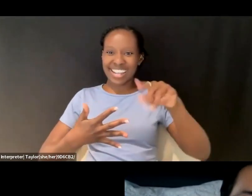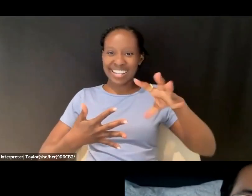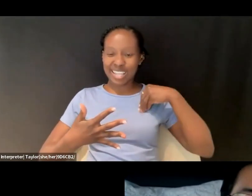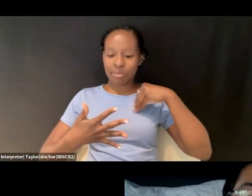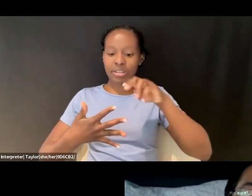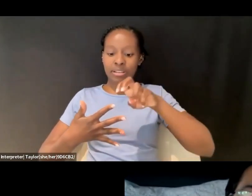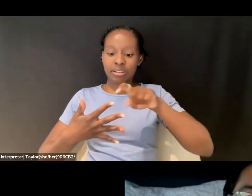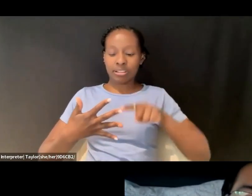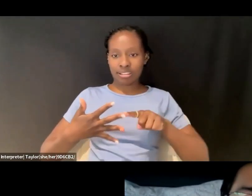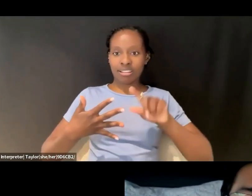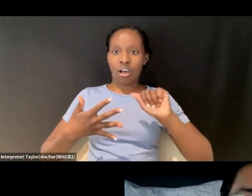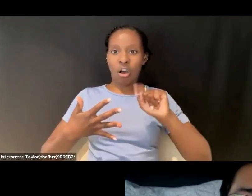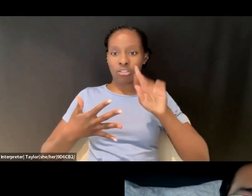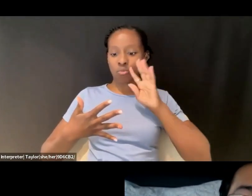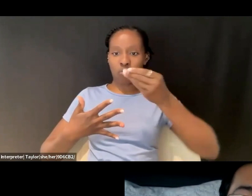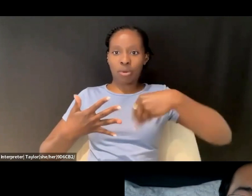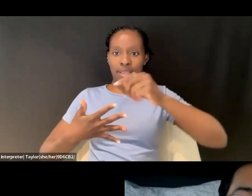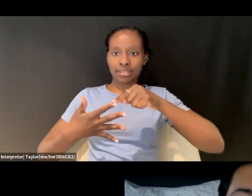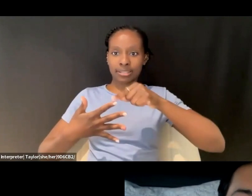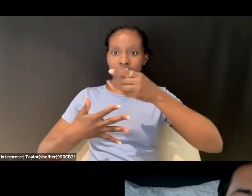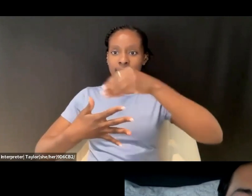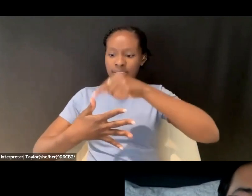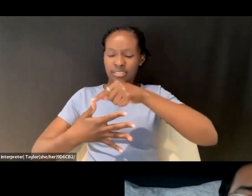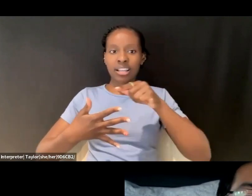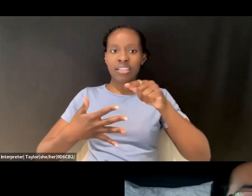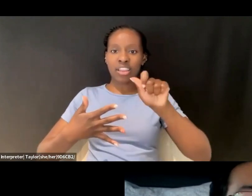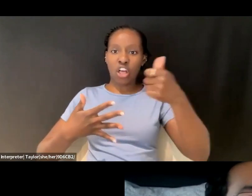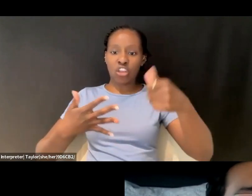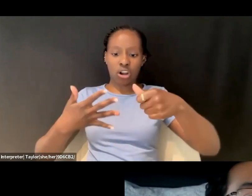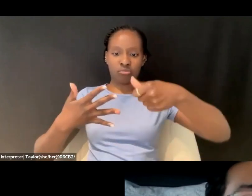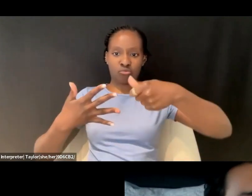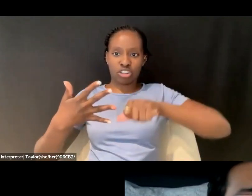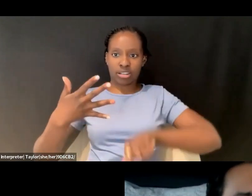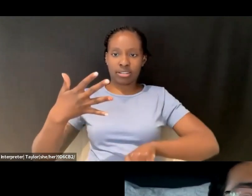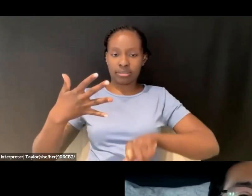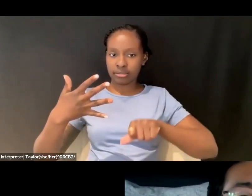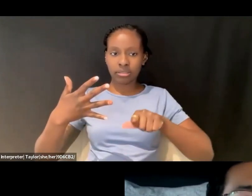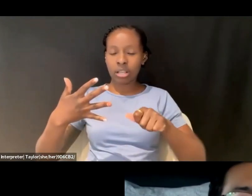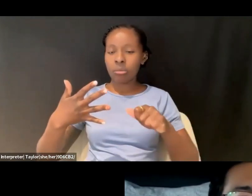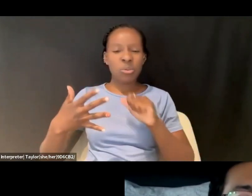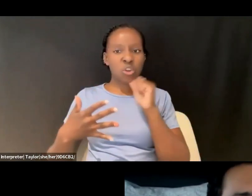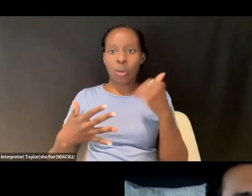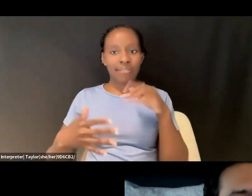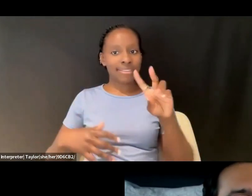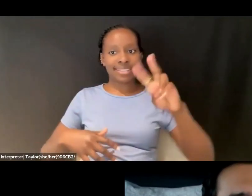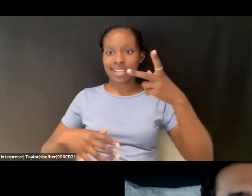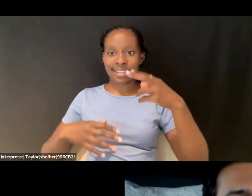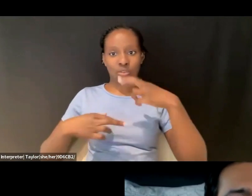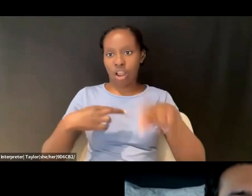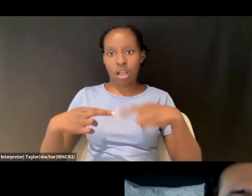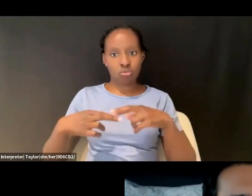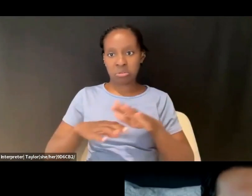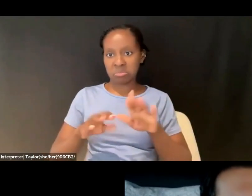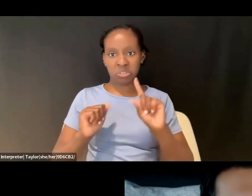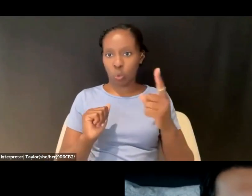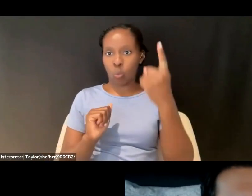to the alternates, and then everyone else is rejected. But we don't then do a second round of review. So it's just a single